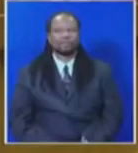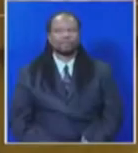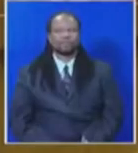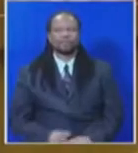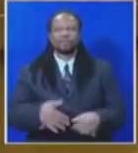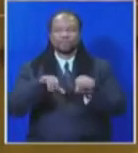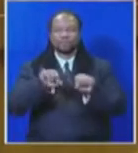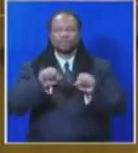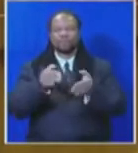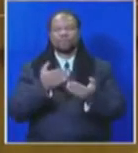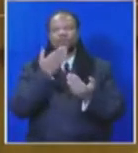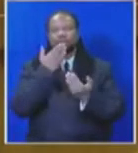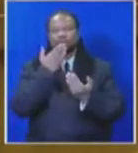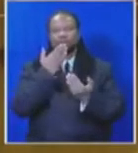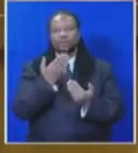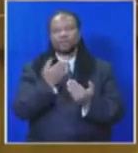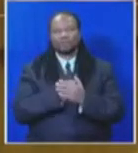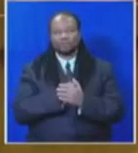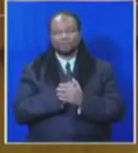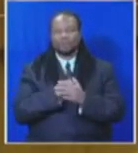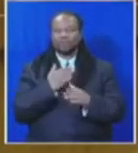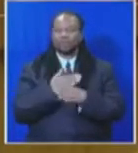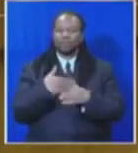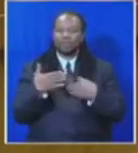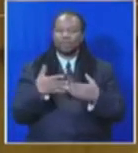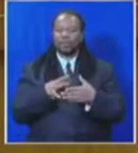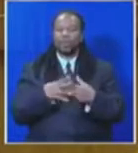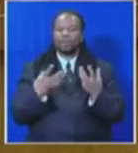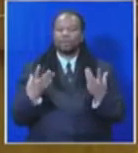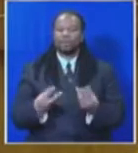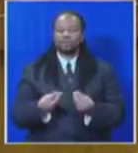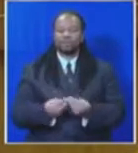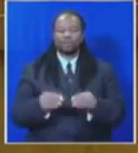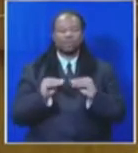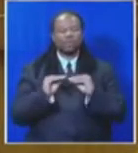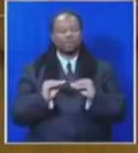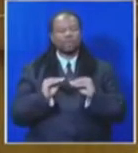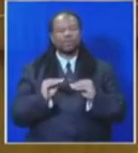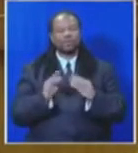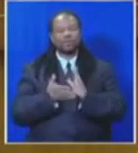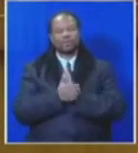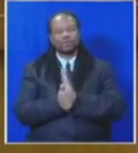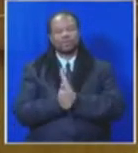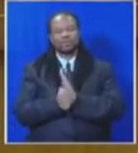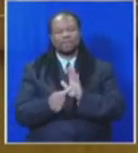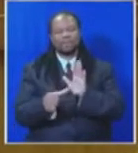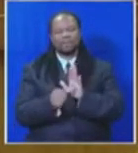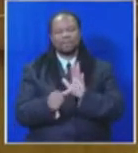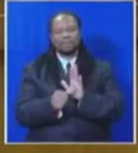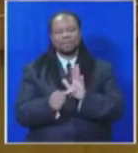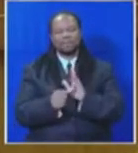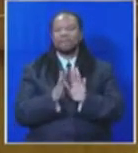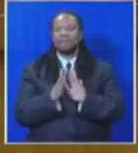Thank you, Chair. Joblessness, poverty, education and skills are key issues demanding our attention. However, the